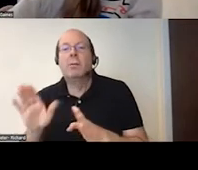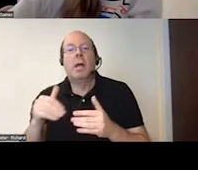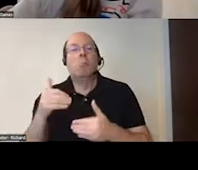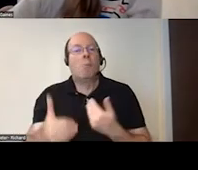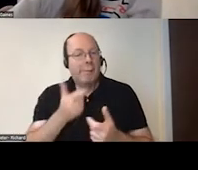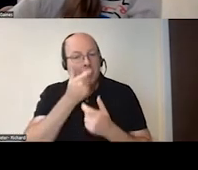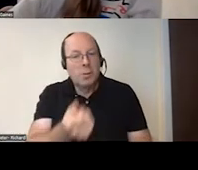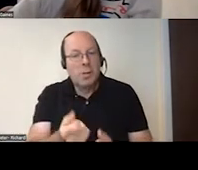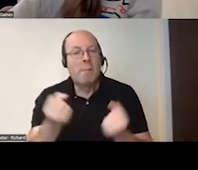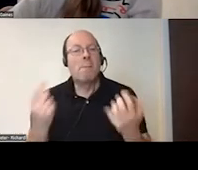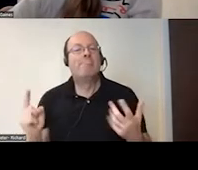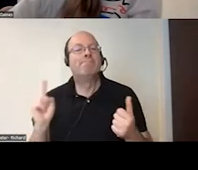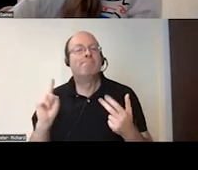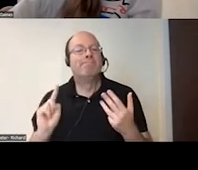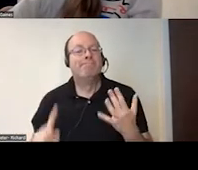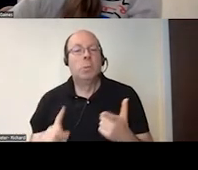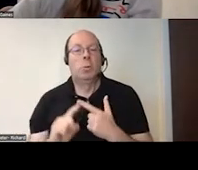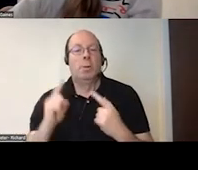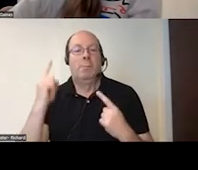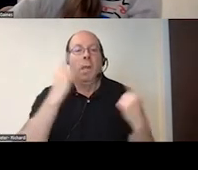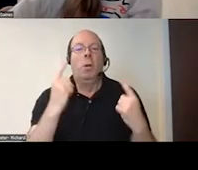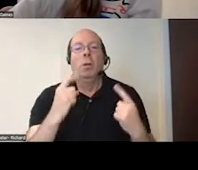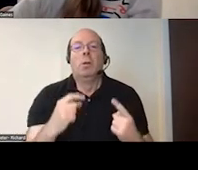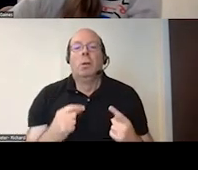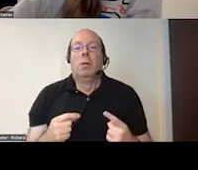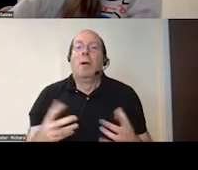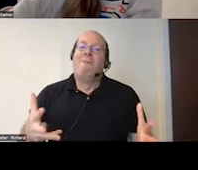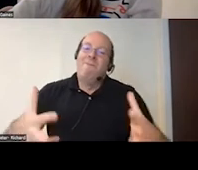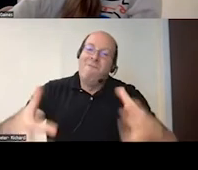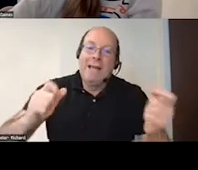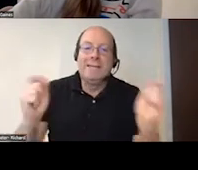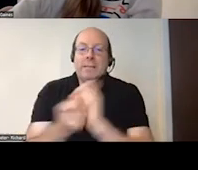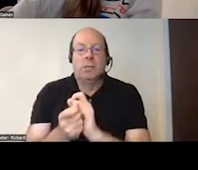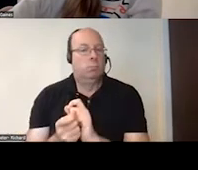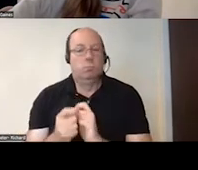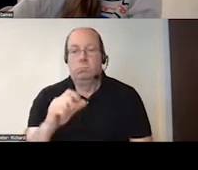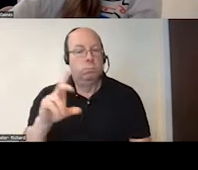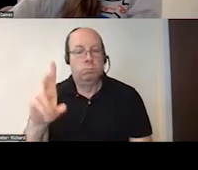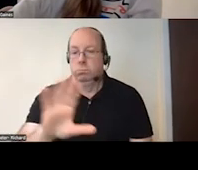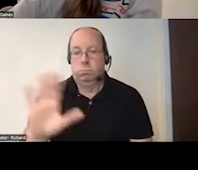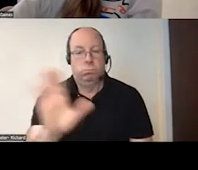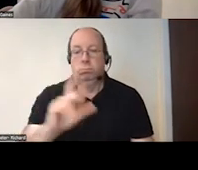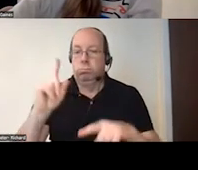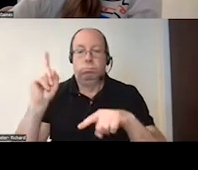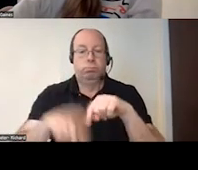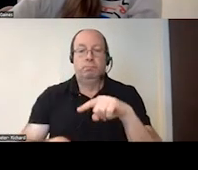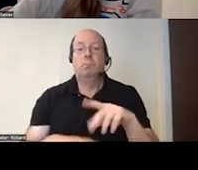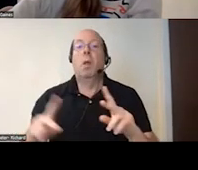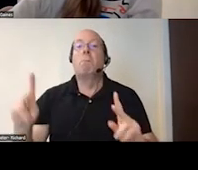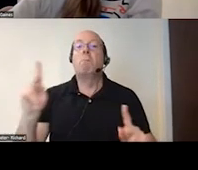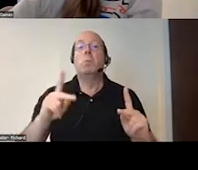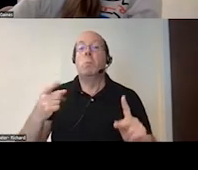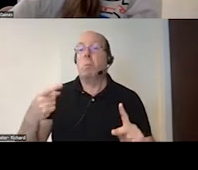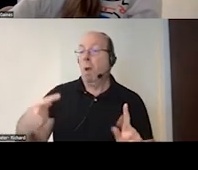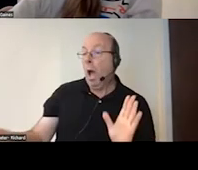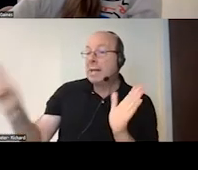of things to consider. And we can't do anything quickly. We you know, people sign up for the whole season. So